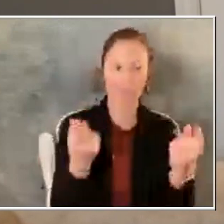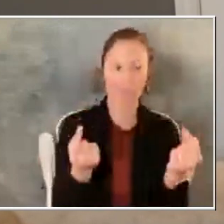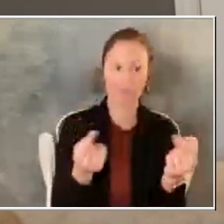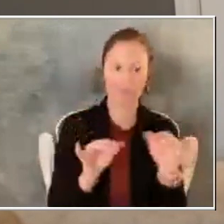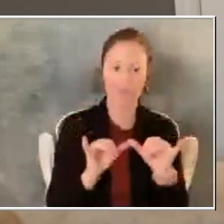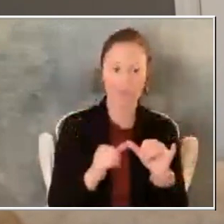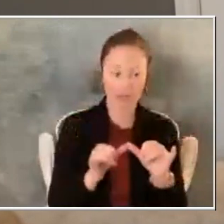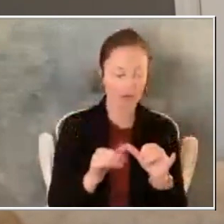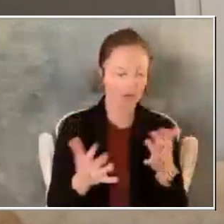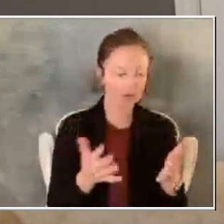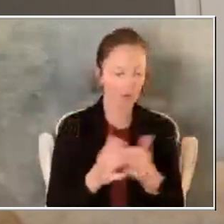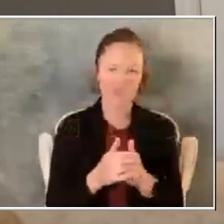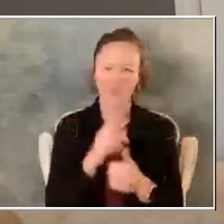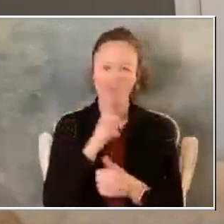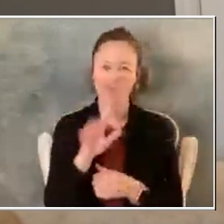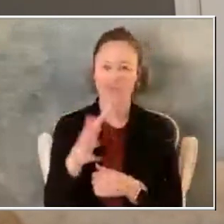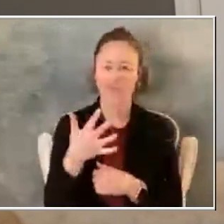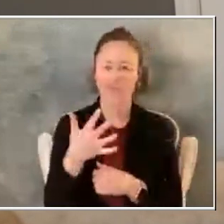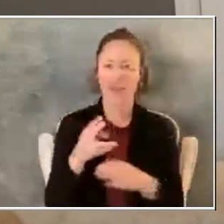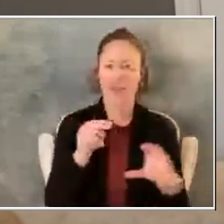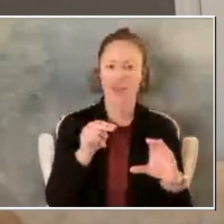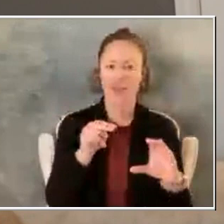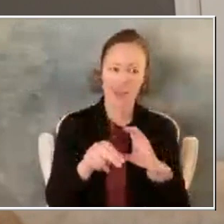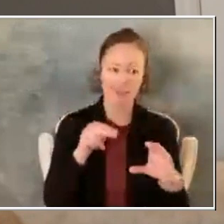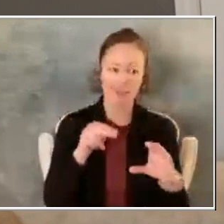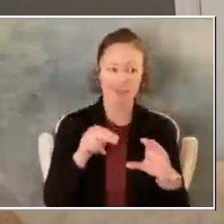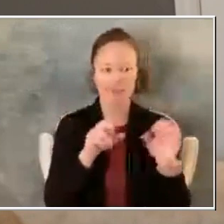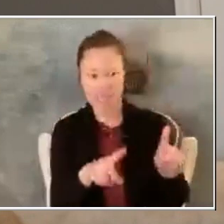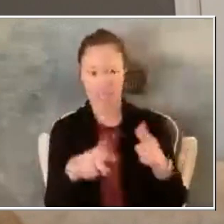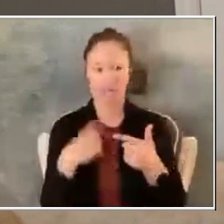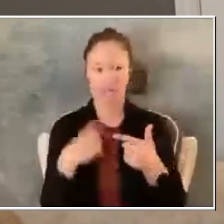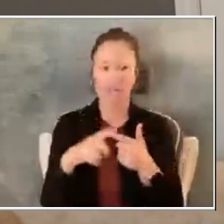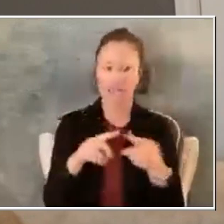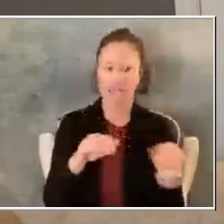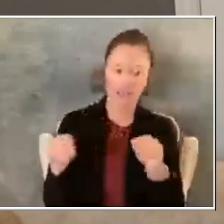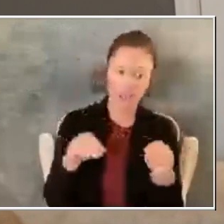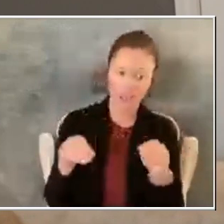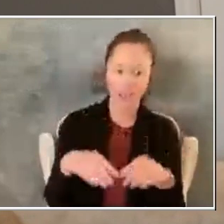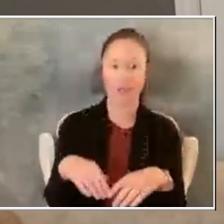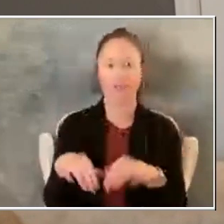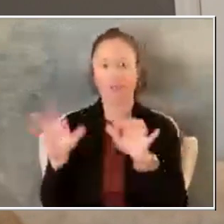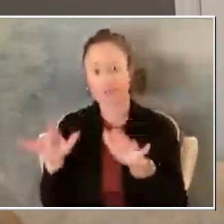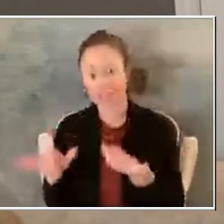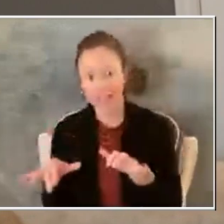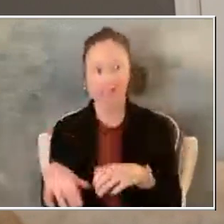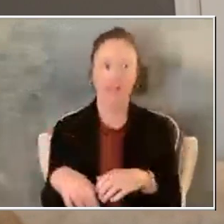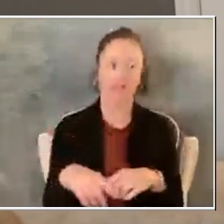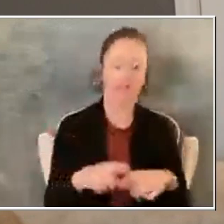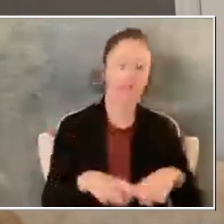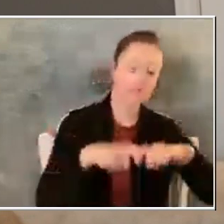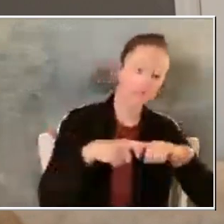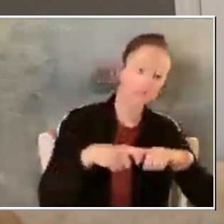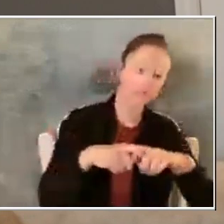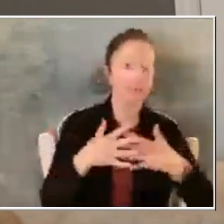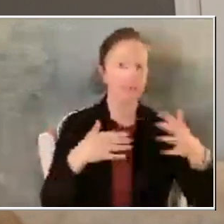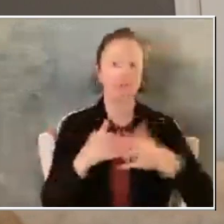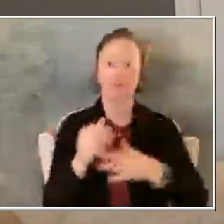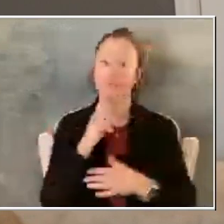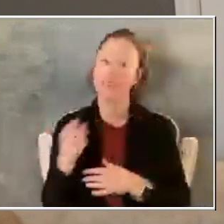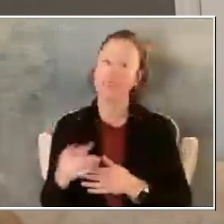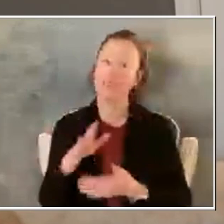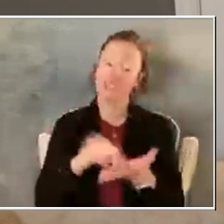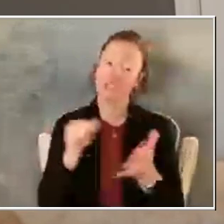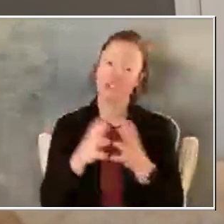measuring because it's sort of stop and go. They test an area and then update it in the computer. So she was great, and I learned a lot about it, and it